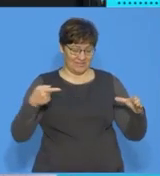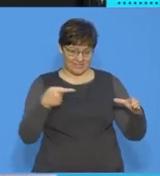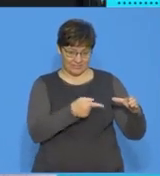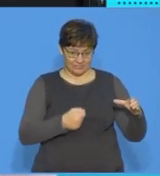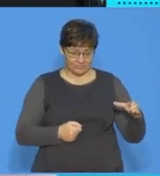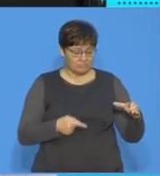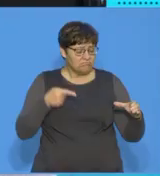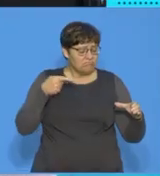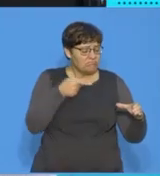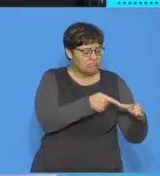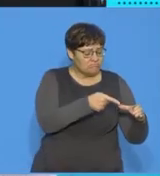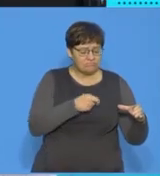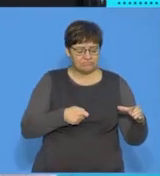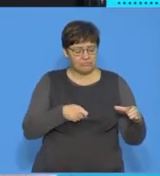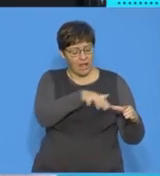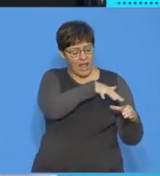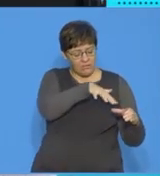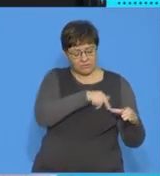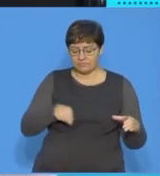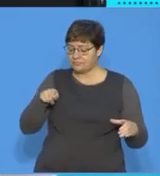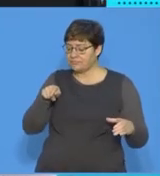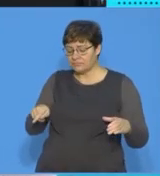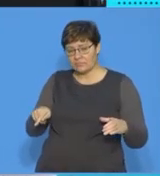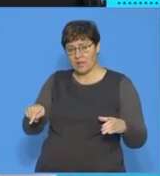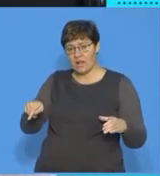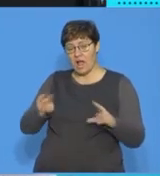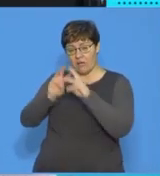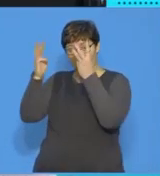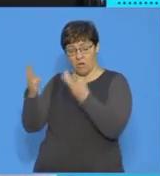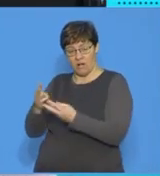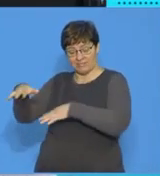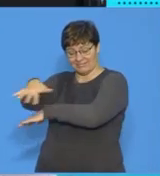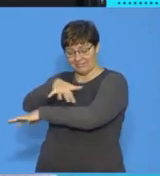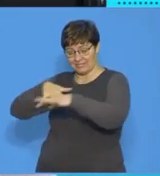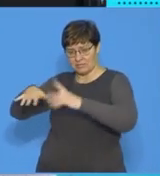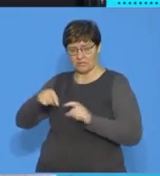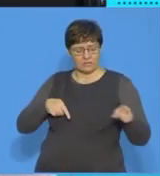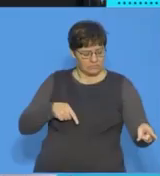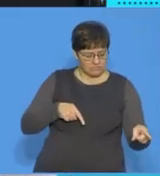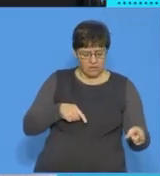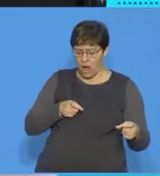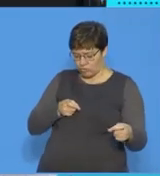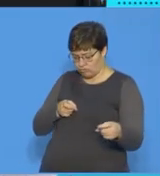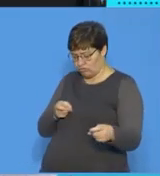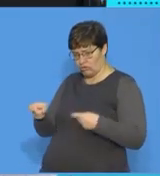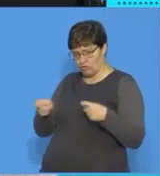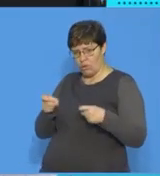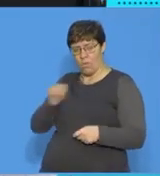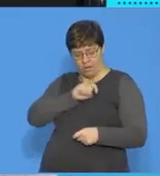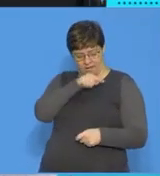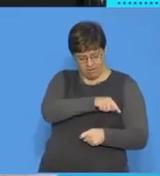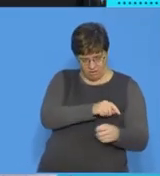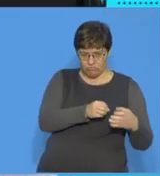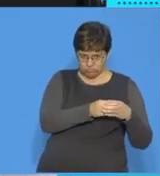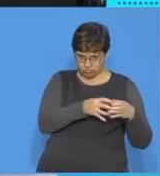have manipulated their own growth curves, and now we're going to look at a different